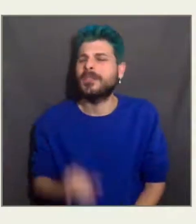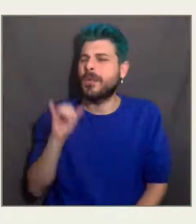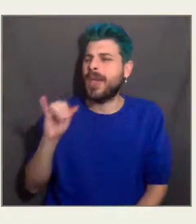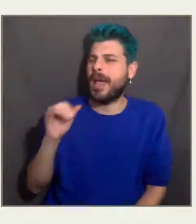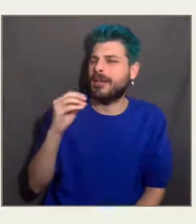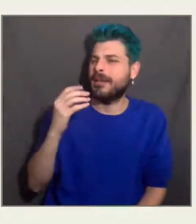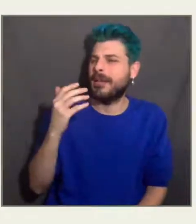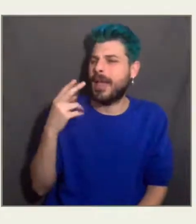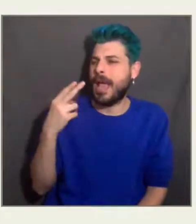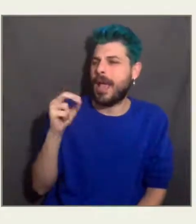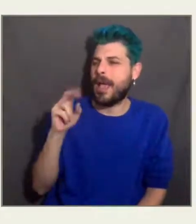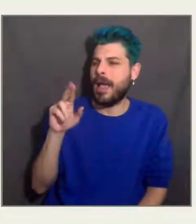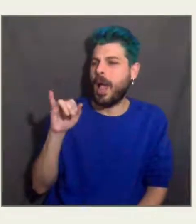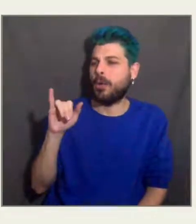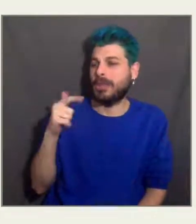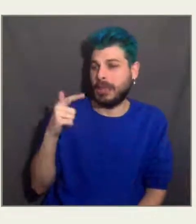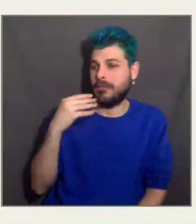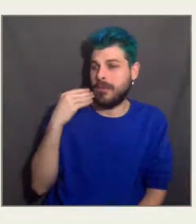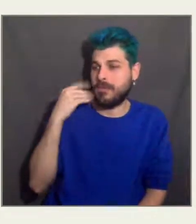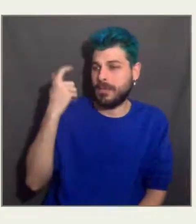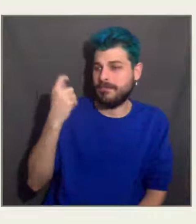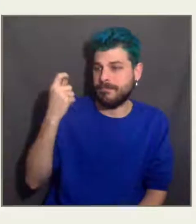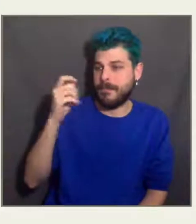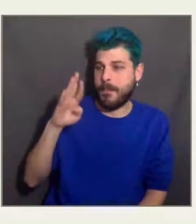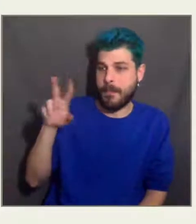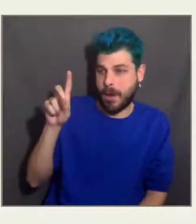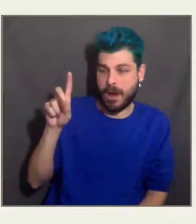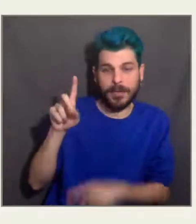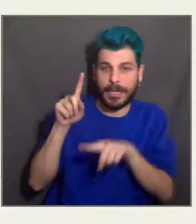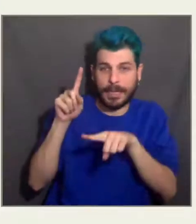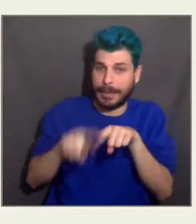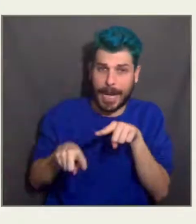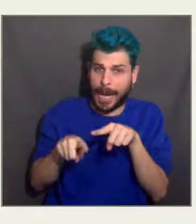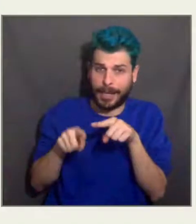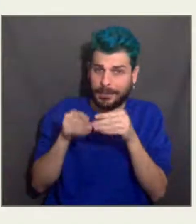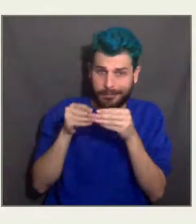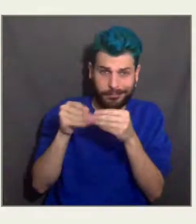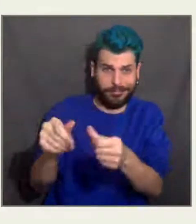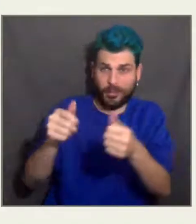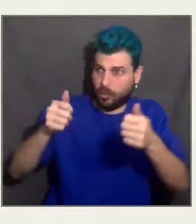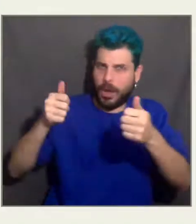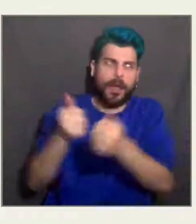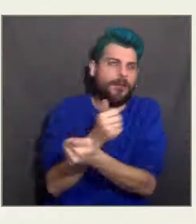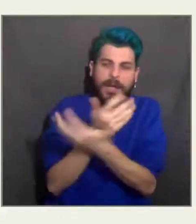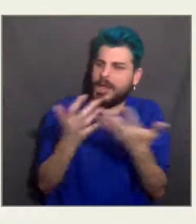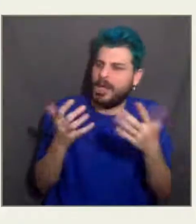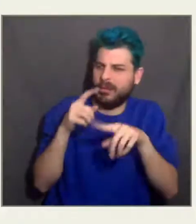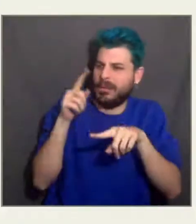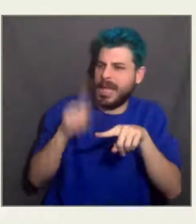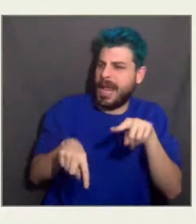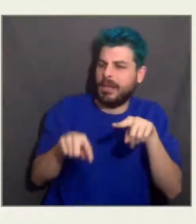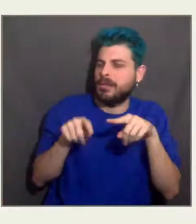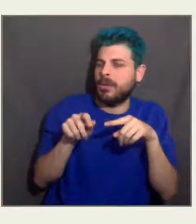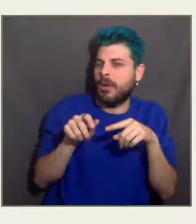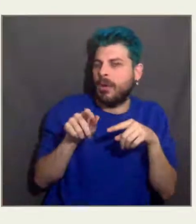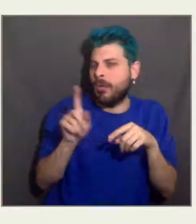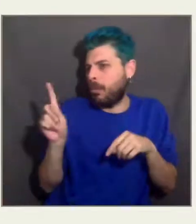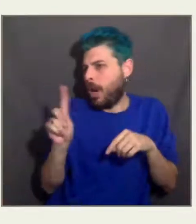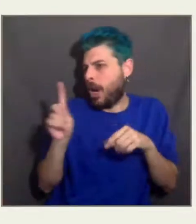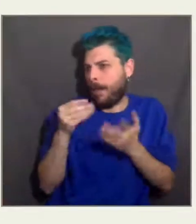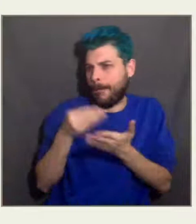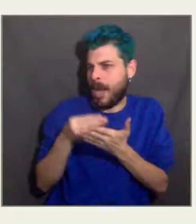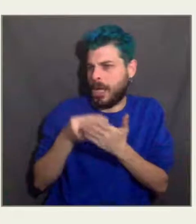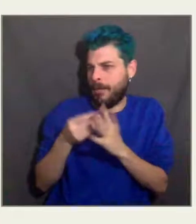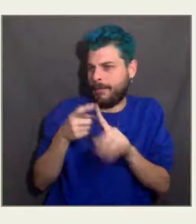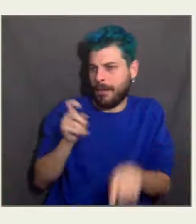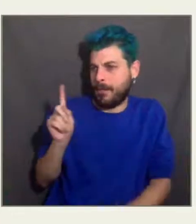itself can't fund all the money needed for houselessness. So where's the rest of the money to overcome